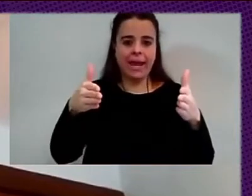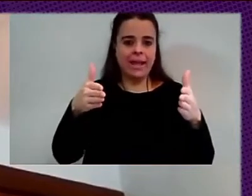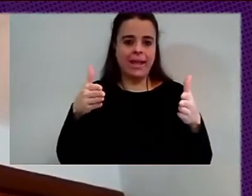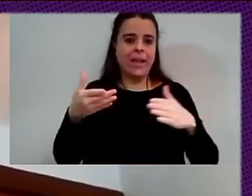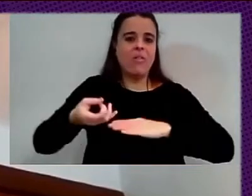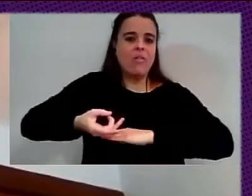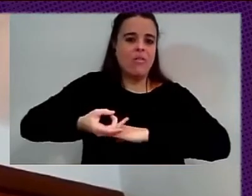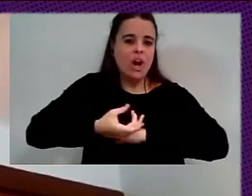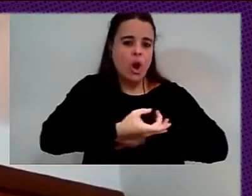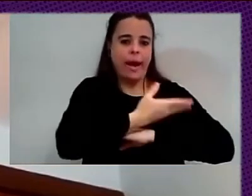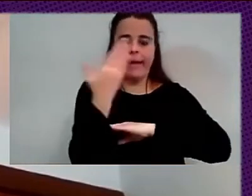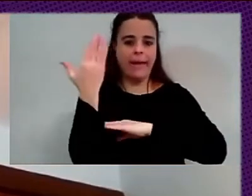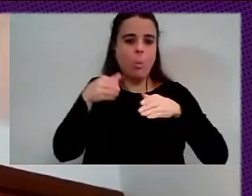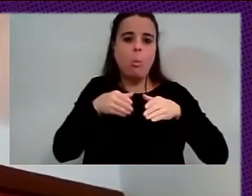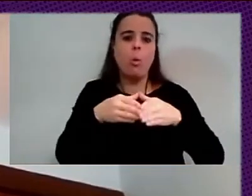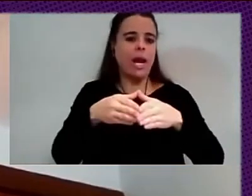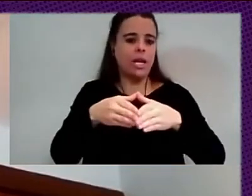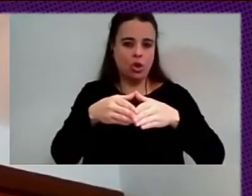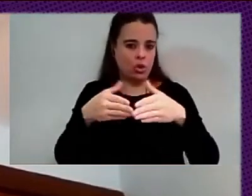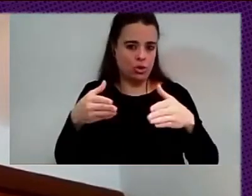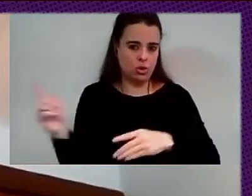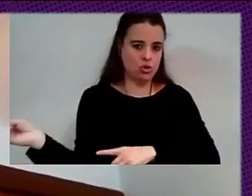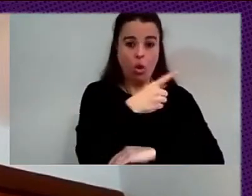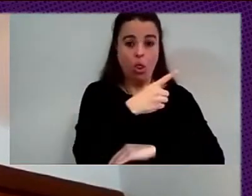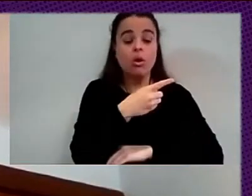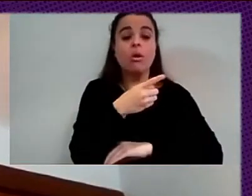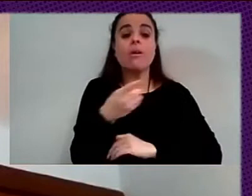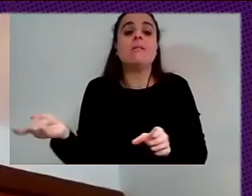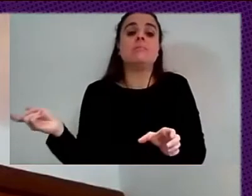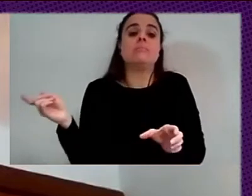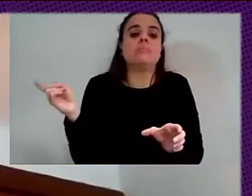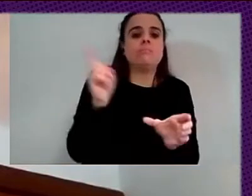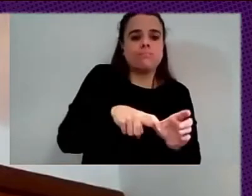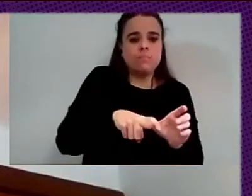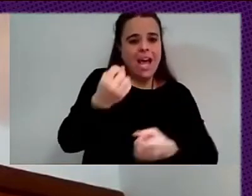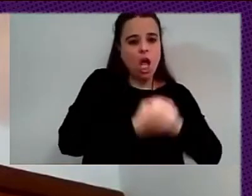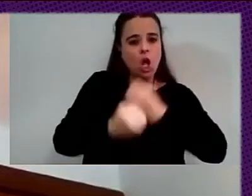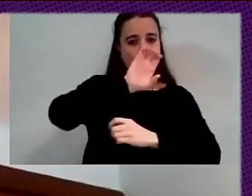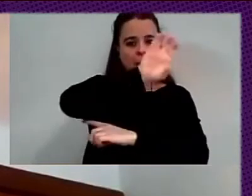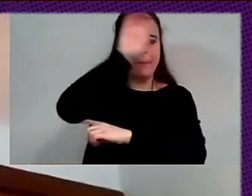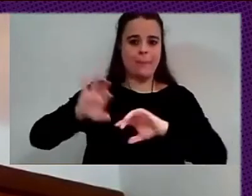people throughout the world. And they do this through a process